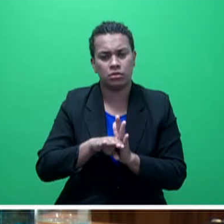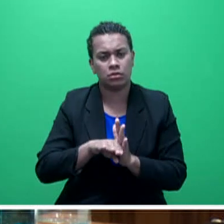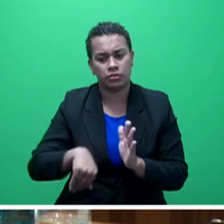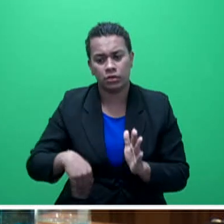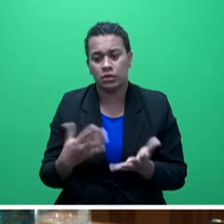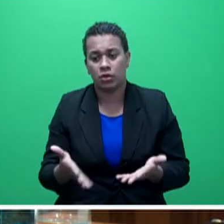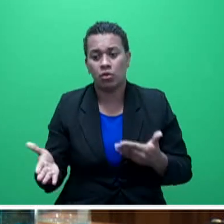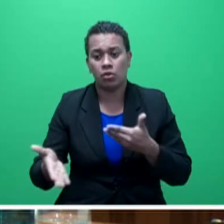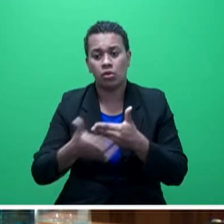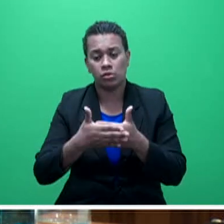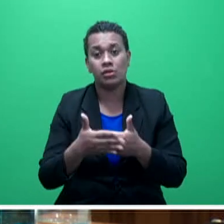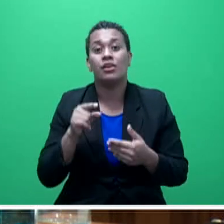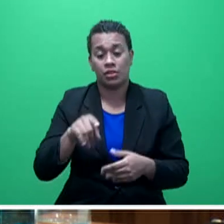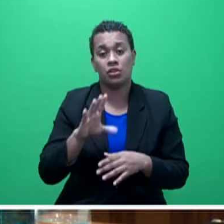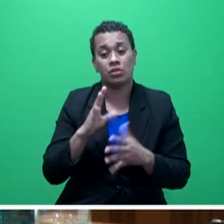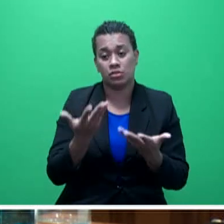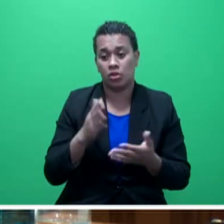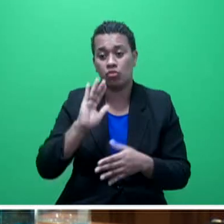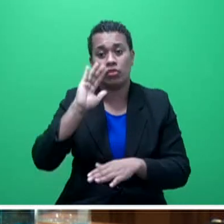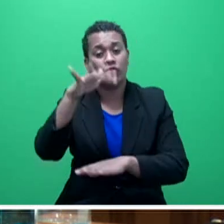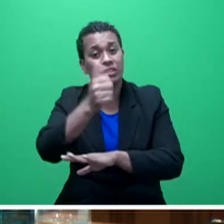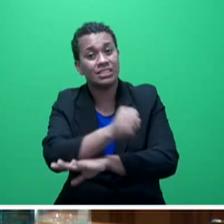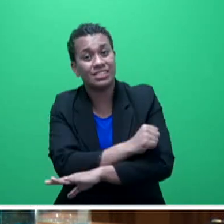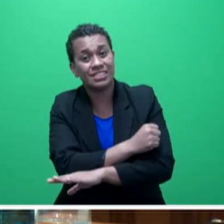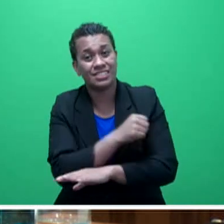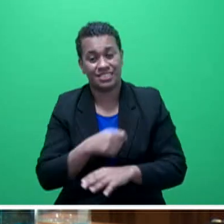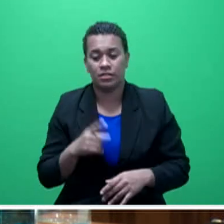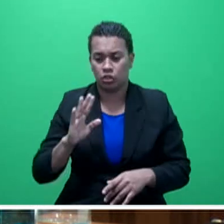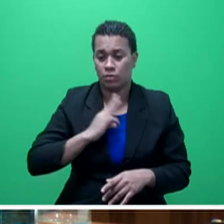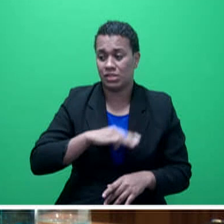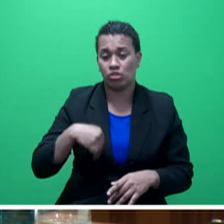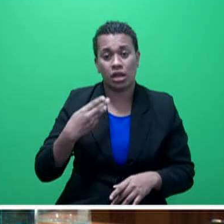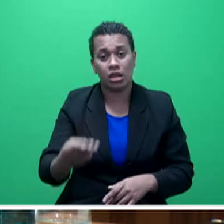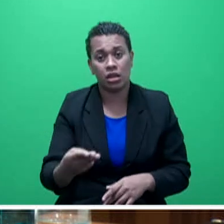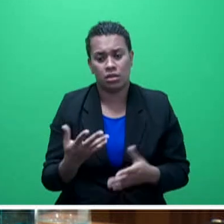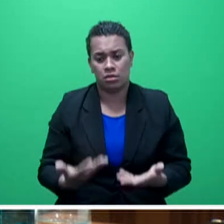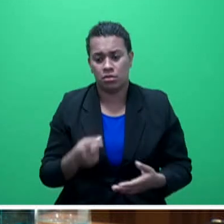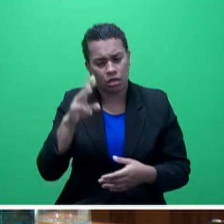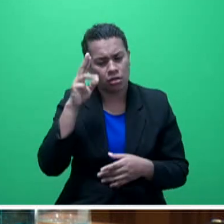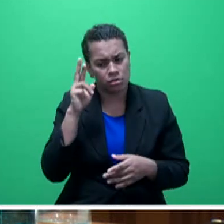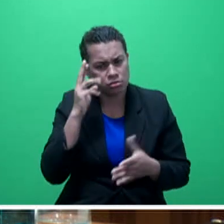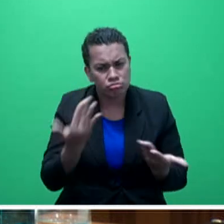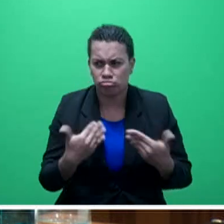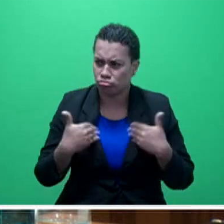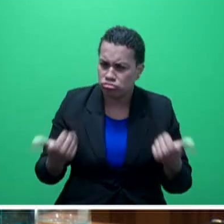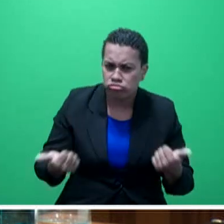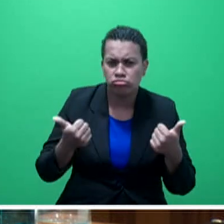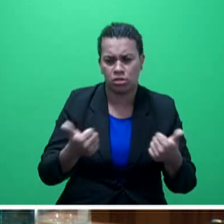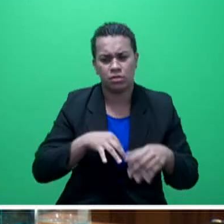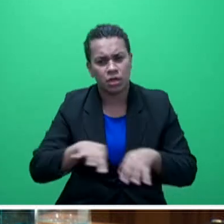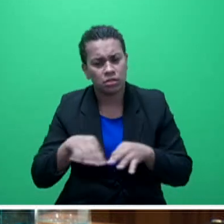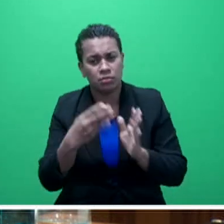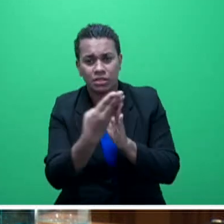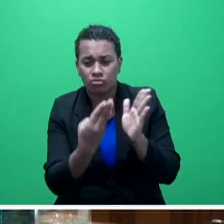5 overseas missions. Mr. Speaker, sir, this is a well-planned budget for the broadest range